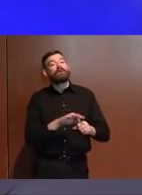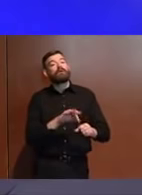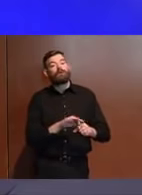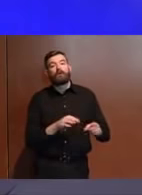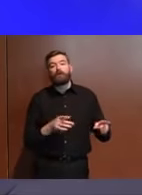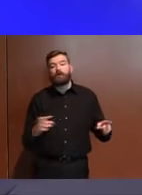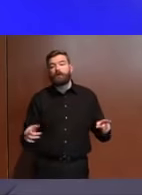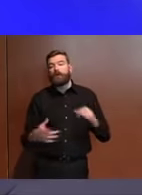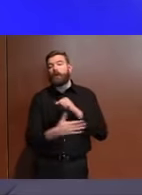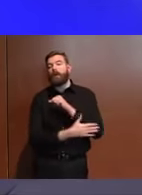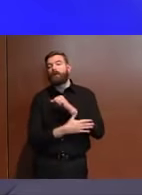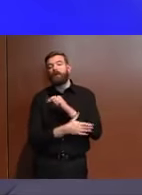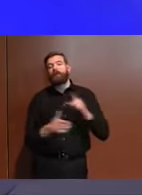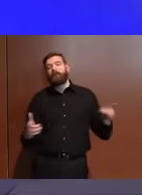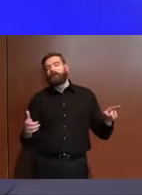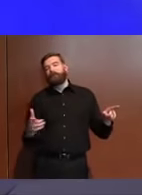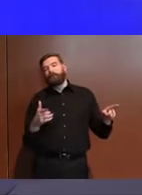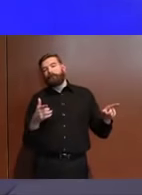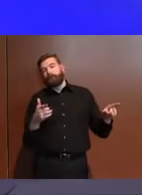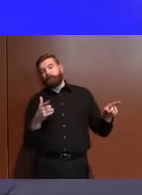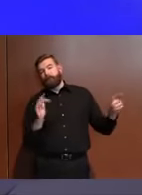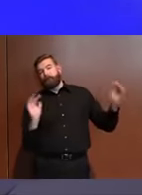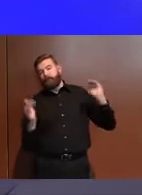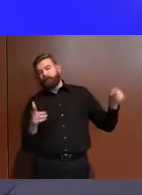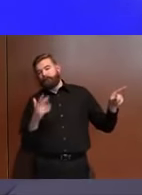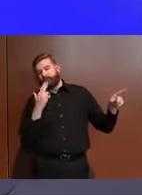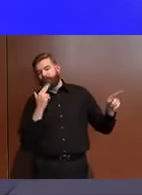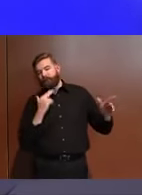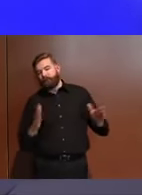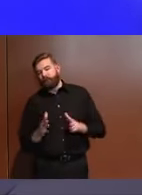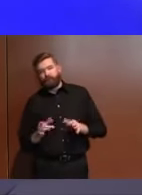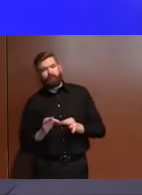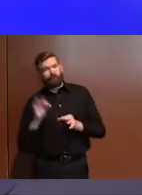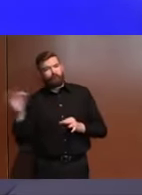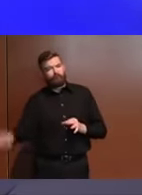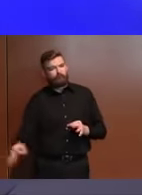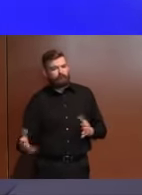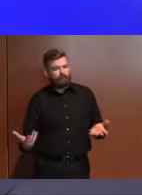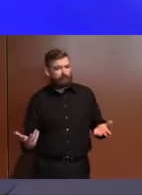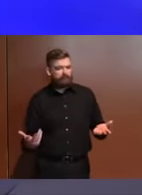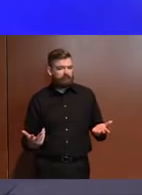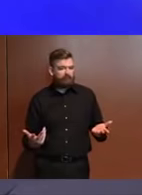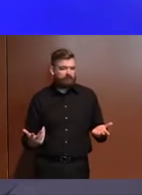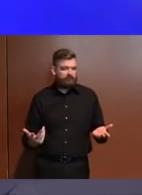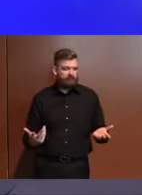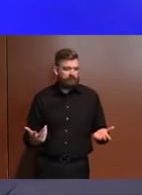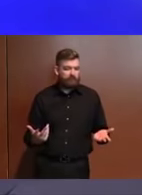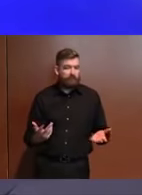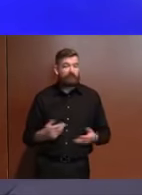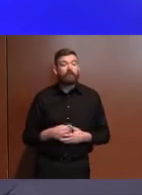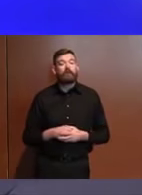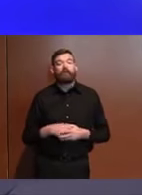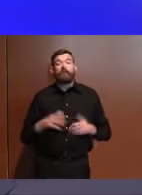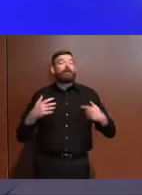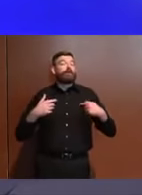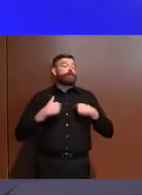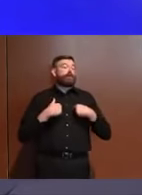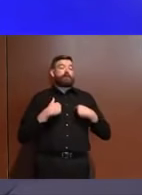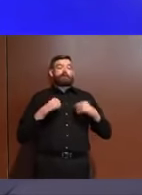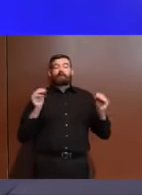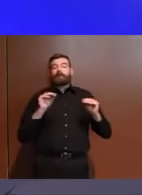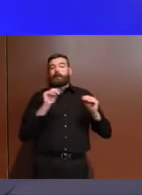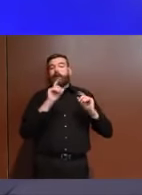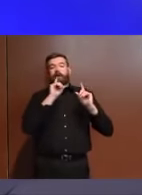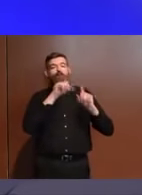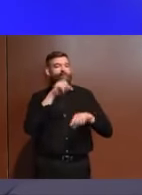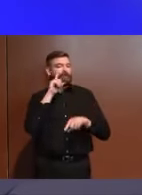low-level elections? It strikes me as a dangerous precedent. Do you agree? Yeah. I mean, I literally, don't get mad at me, I've literally got nothing to add. You got anything else, sir? You good? Real quick?